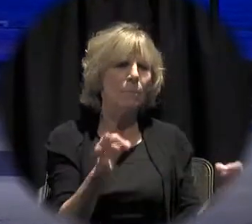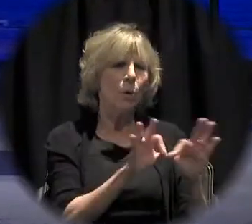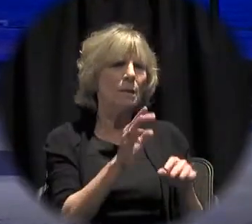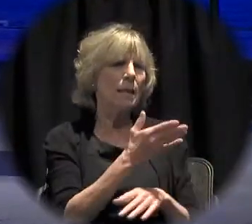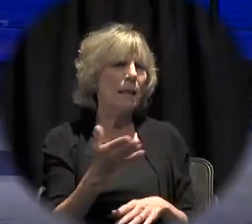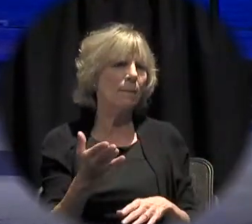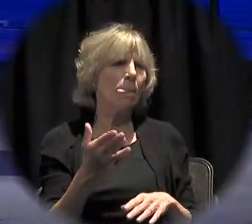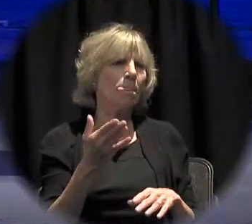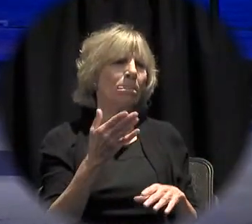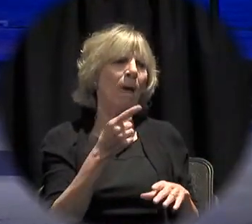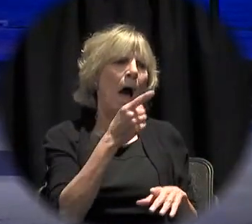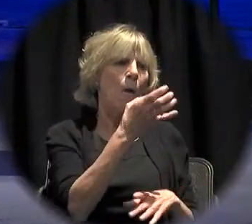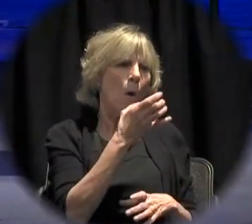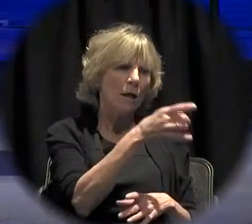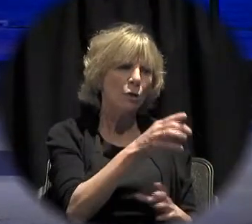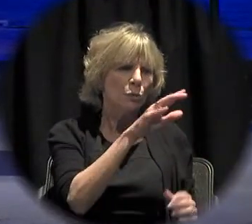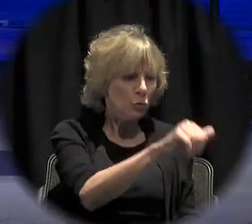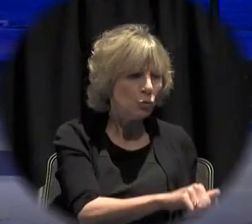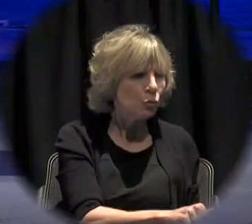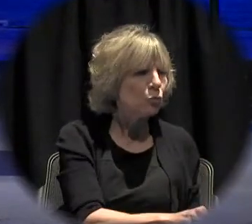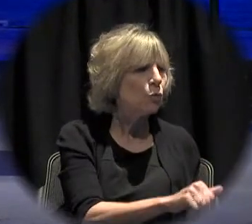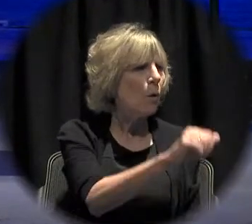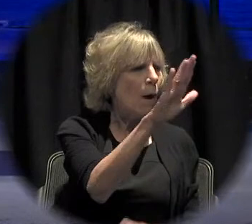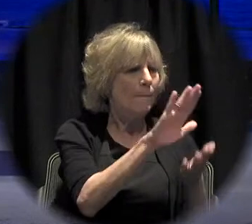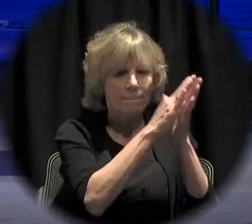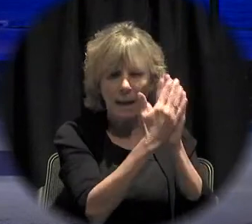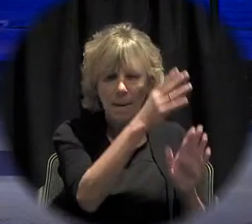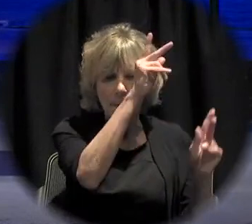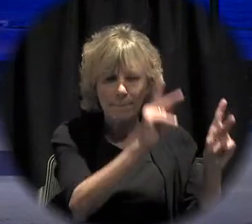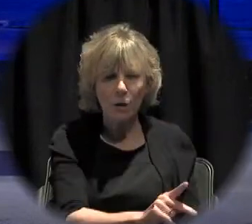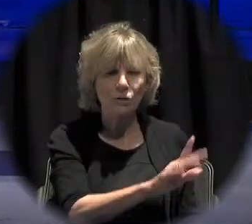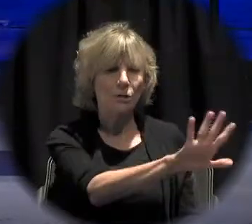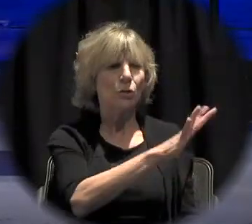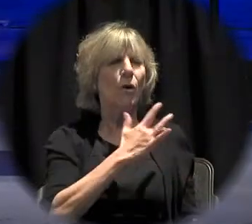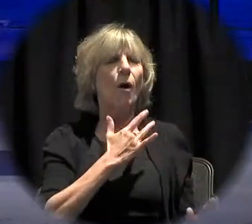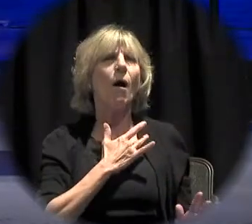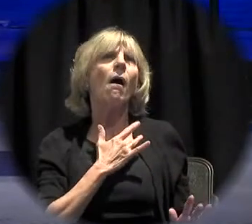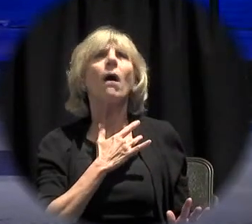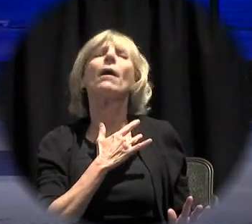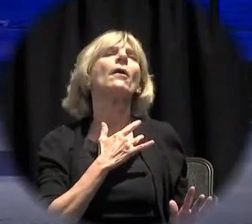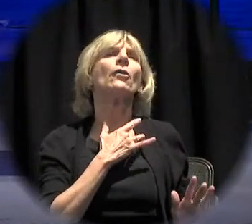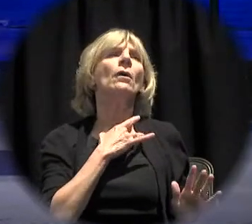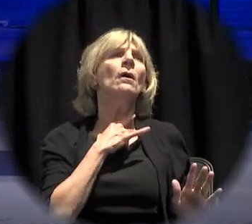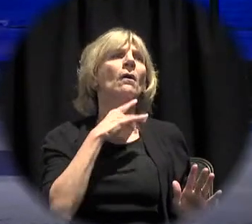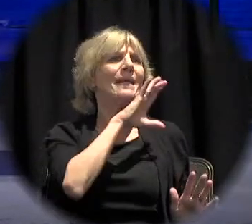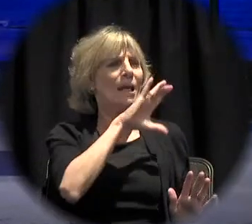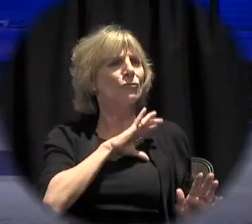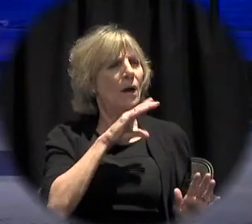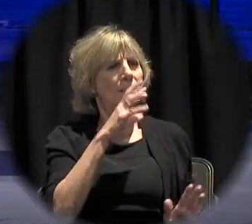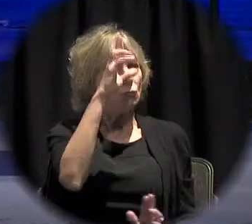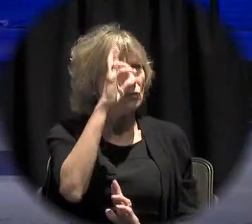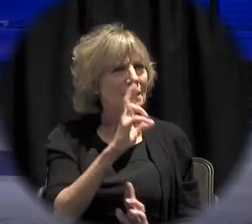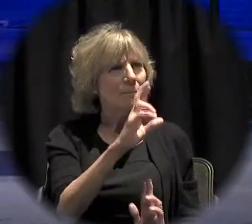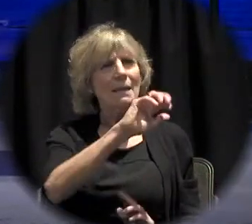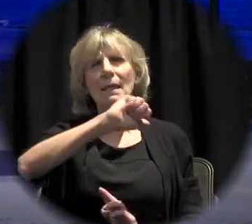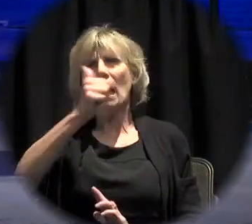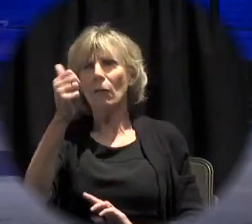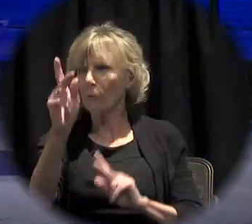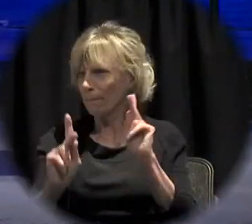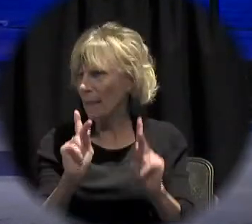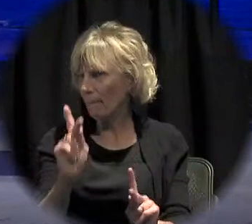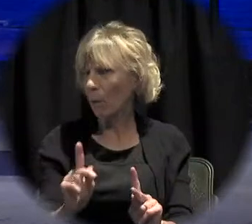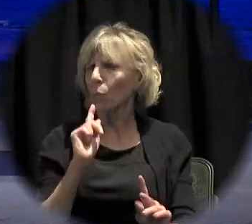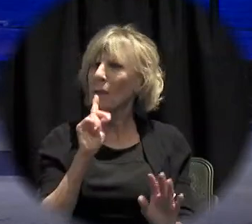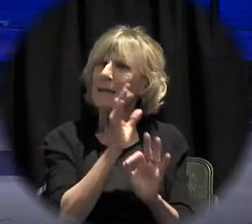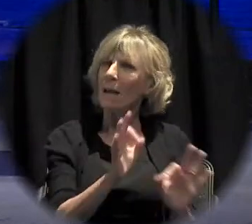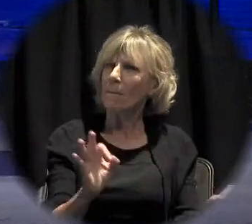is that you grow up into a person whose heart is really characterized by respect for others. And like, it's so important